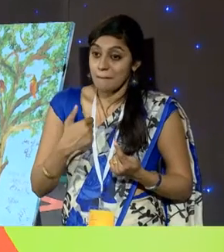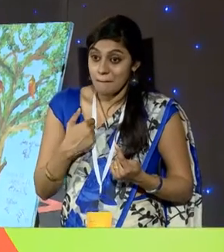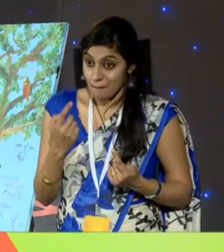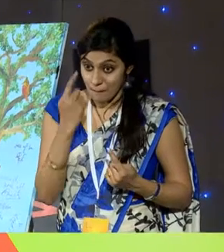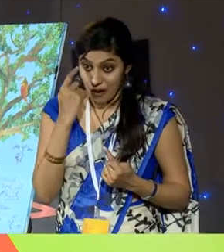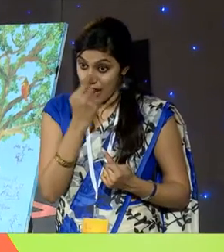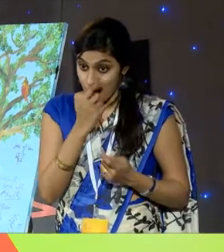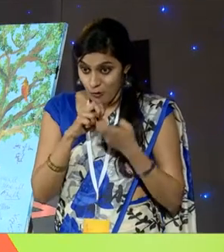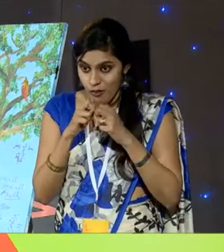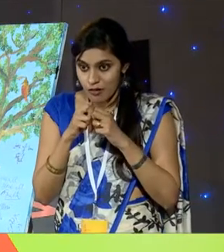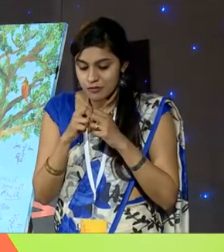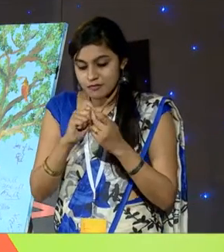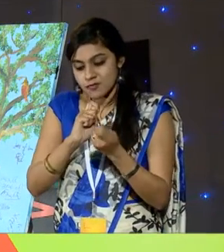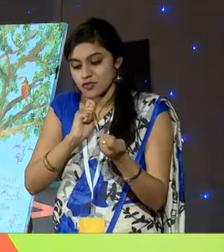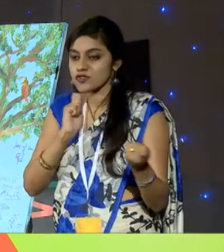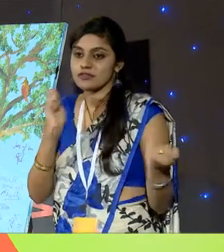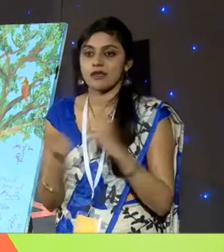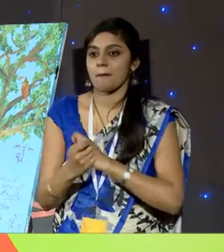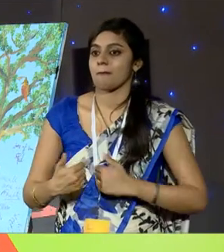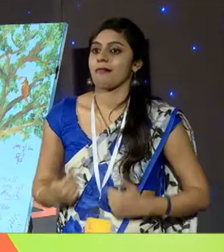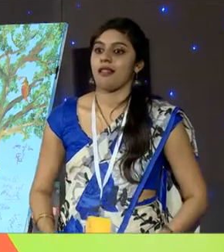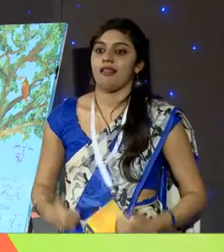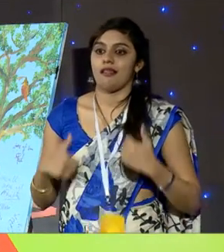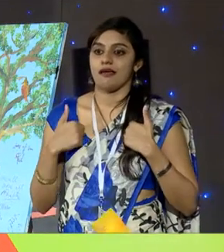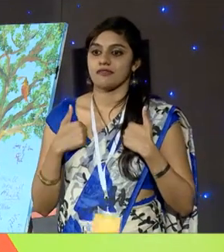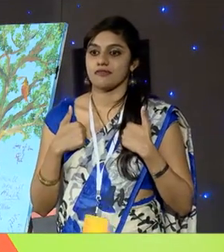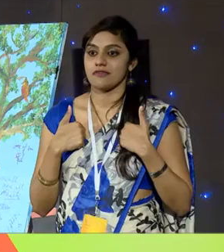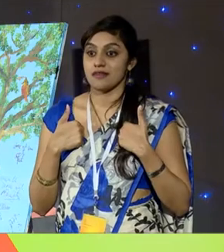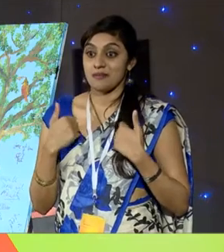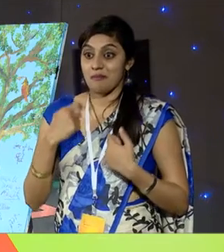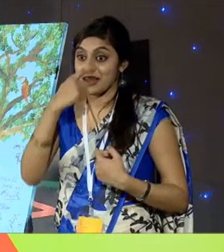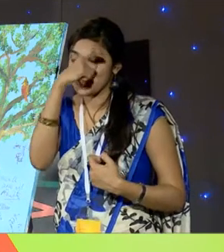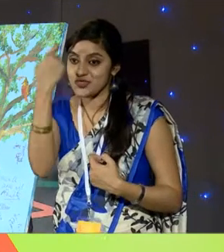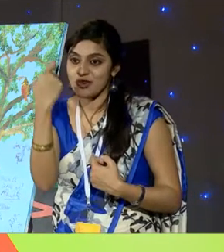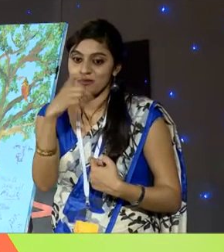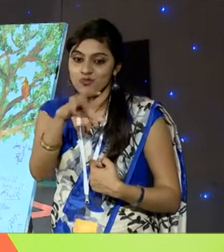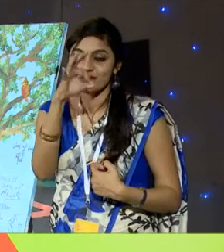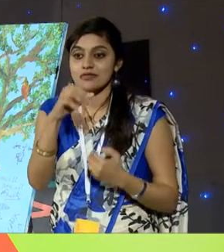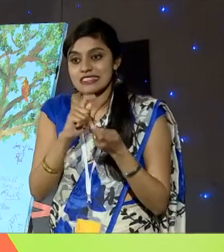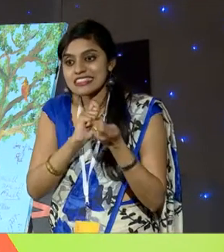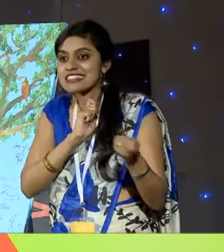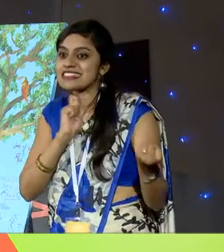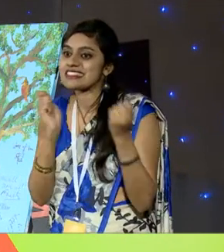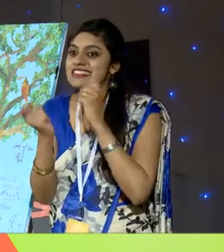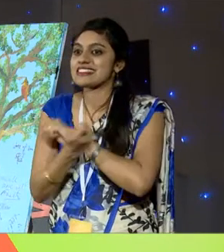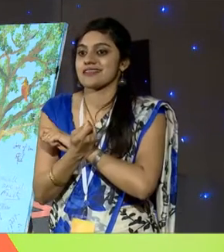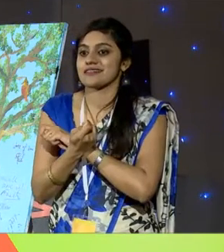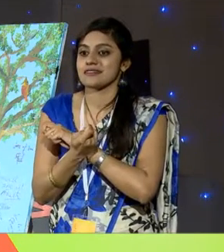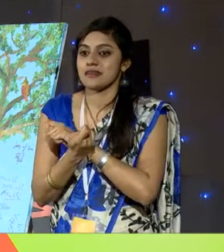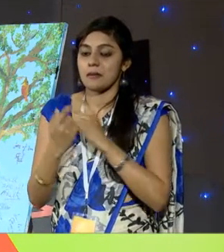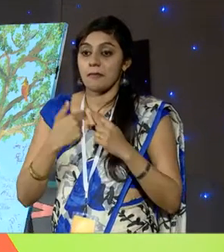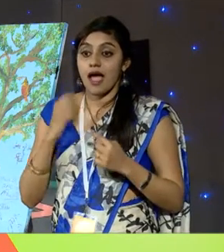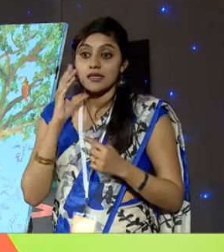determined my career or a choice of work, but it also changed my experience of